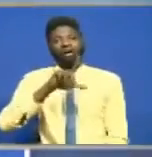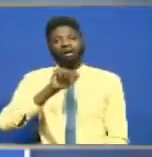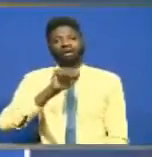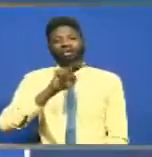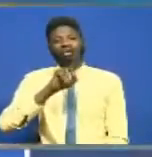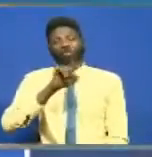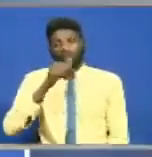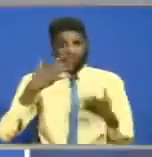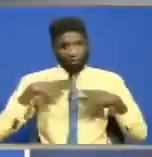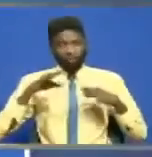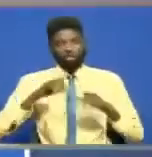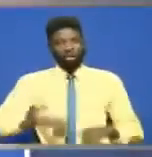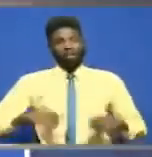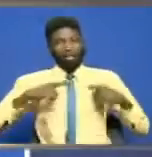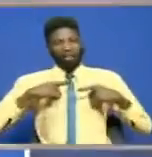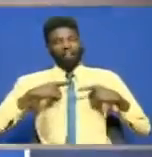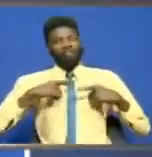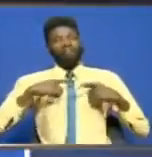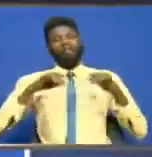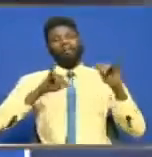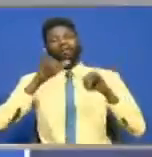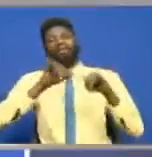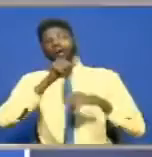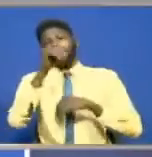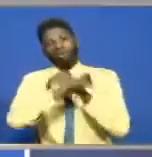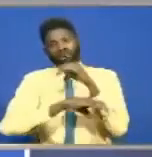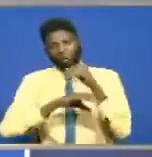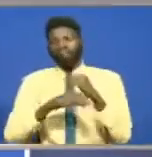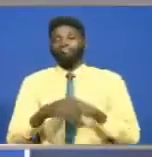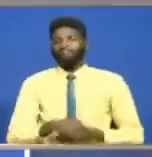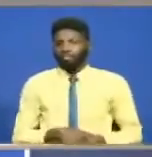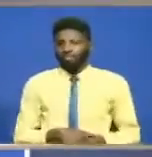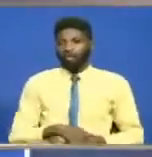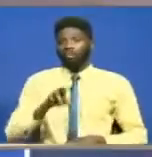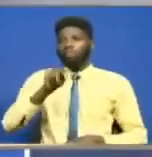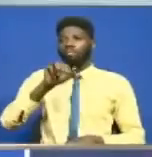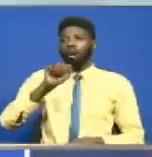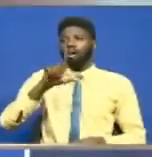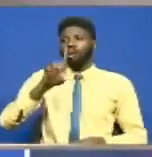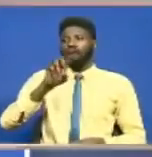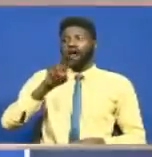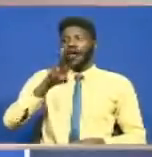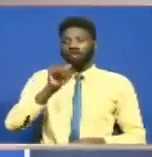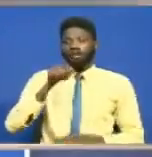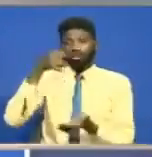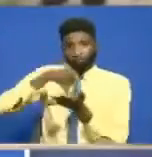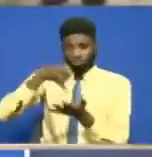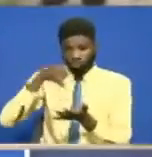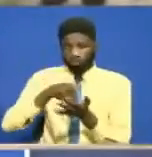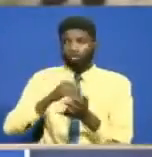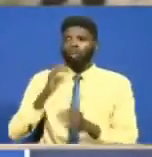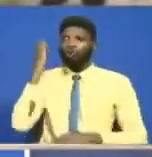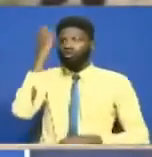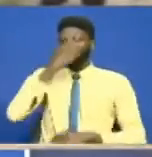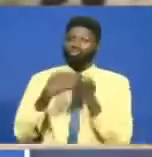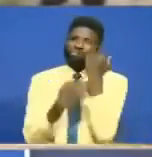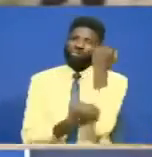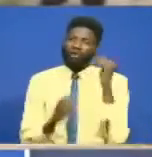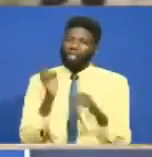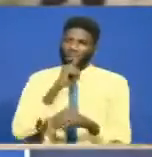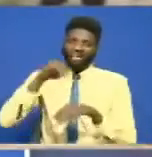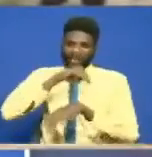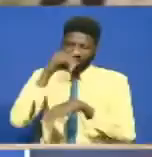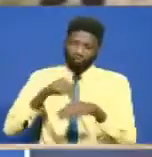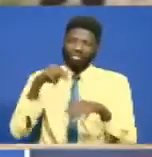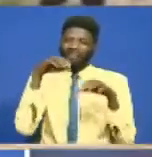abroad, according to the Central Election Commission. Moldova is one of Europe's poorest nations and has suffered